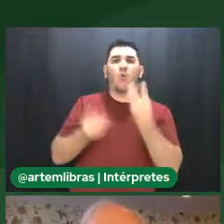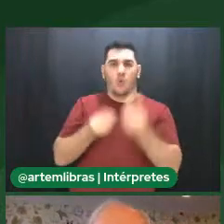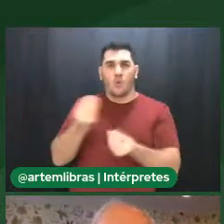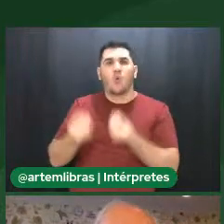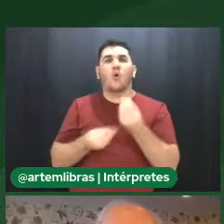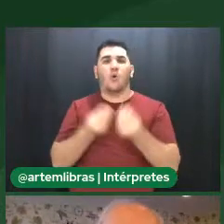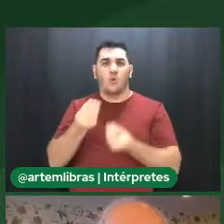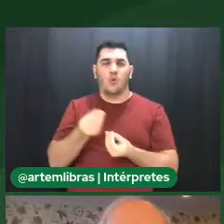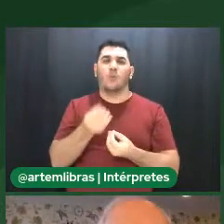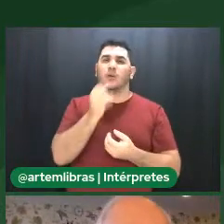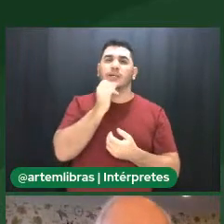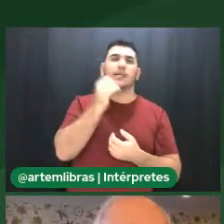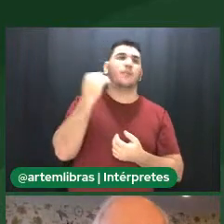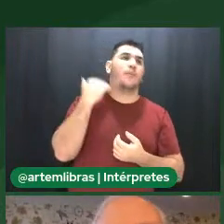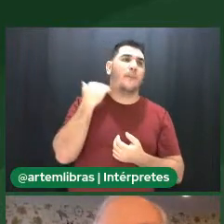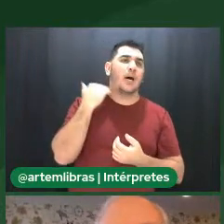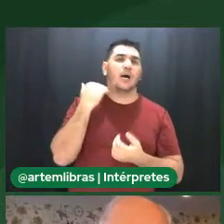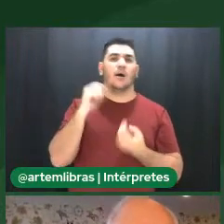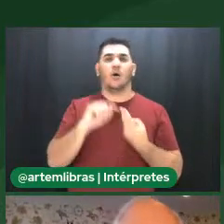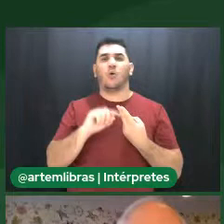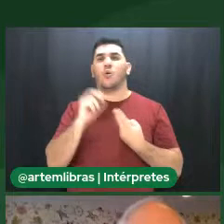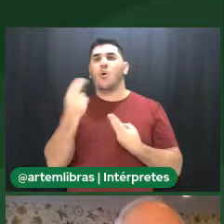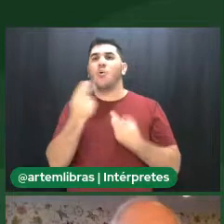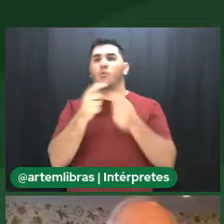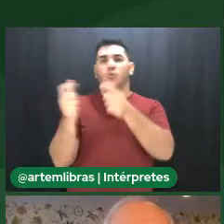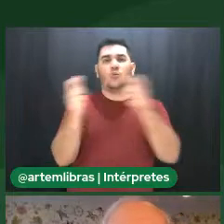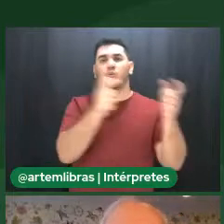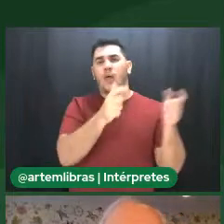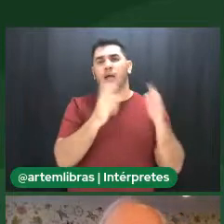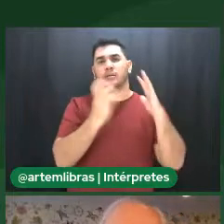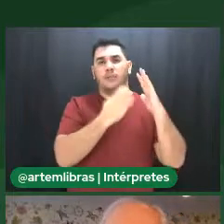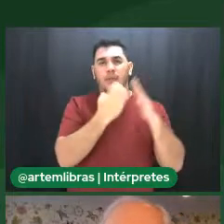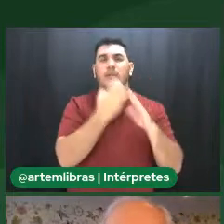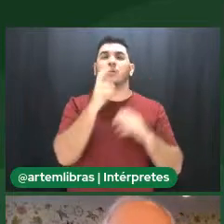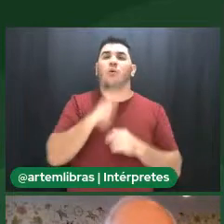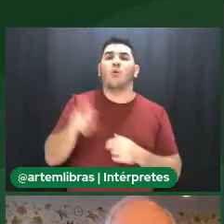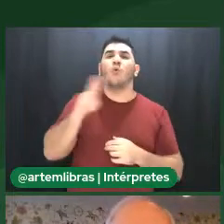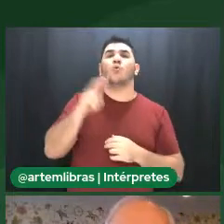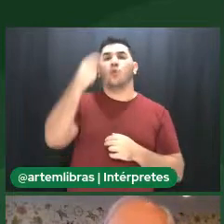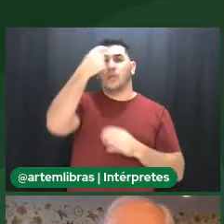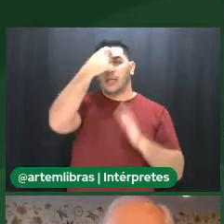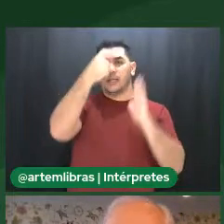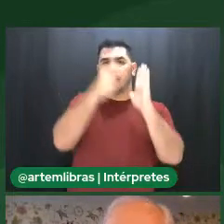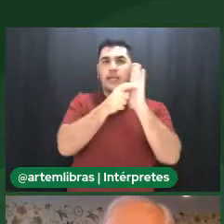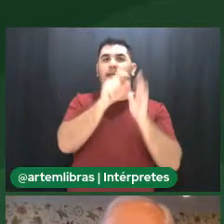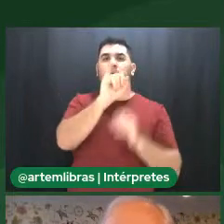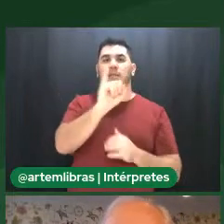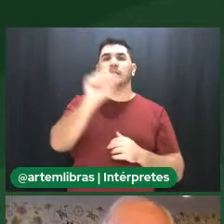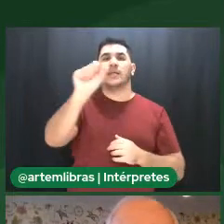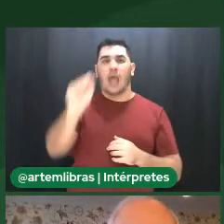direction of giving you feedback about what your score would be as you change each of the